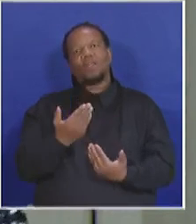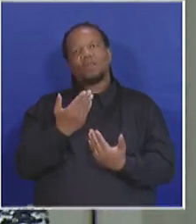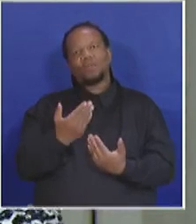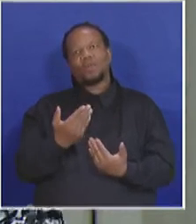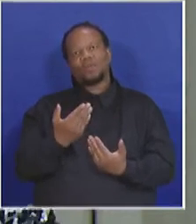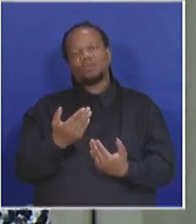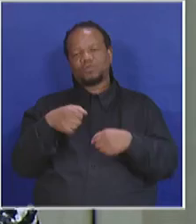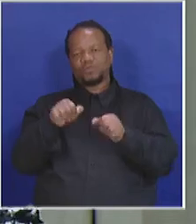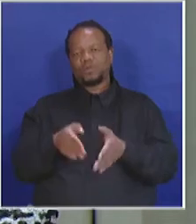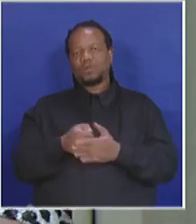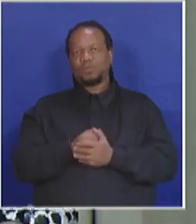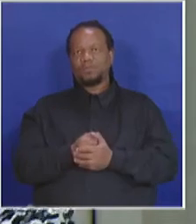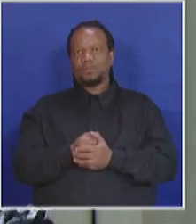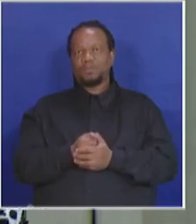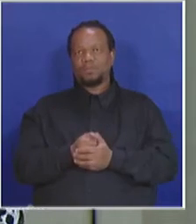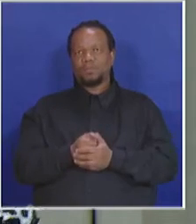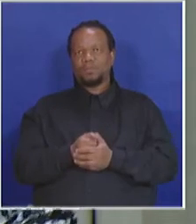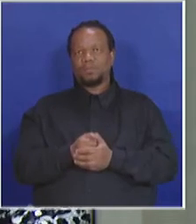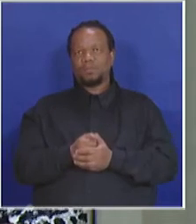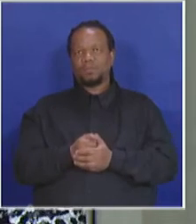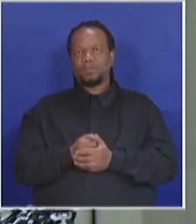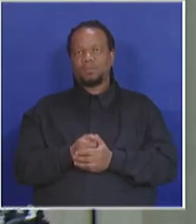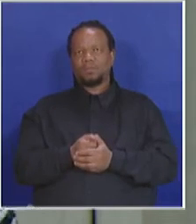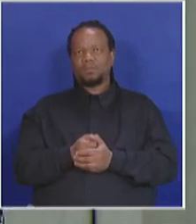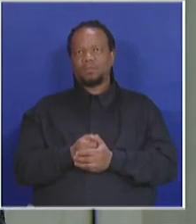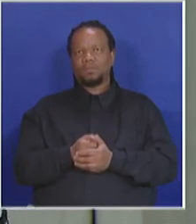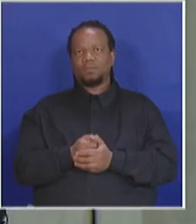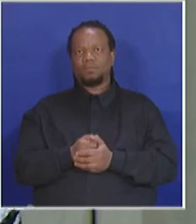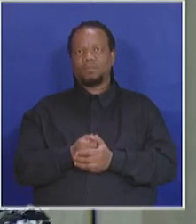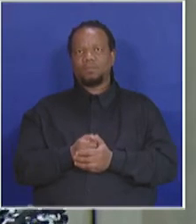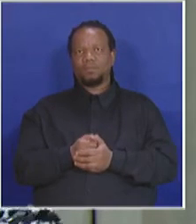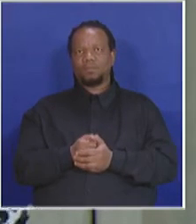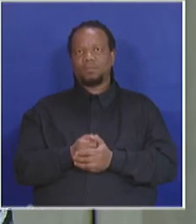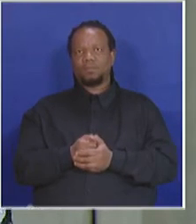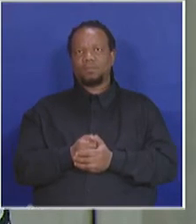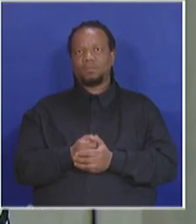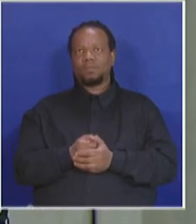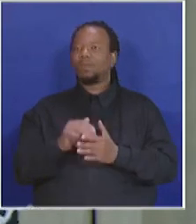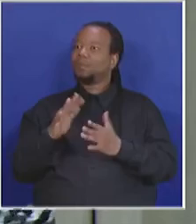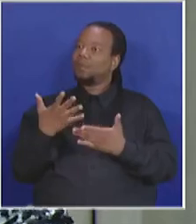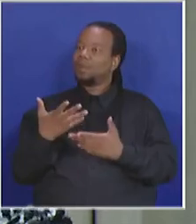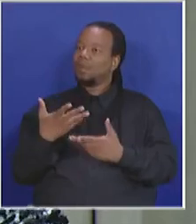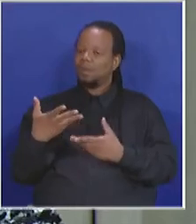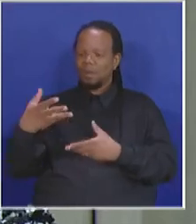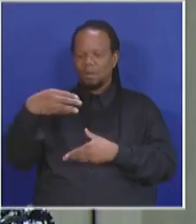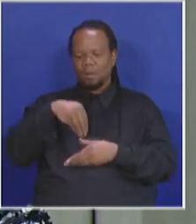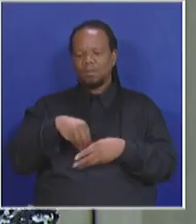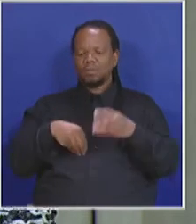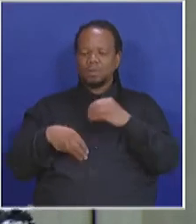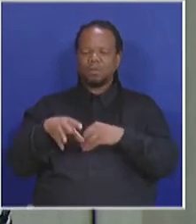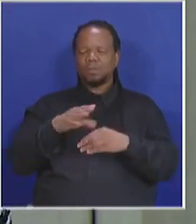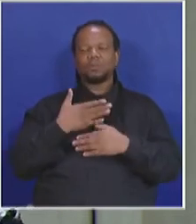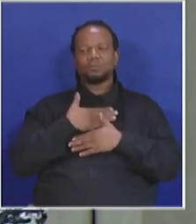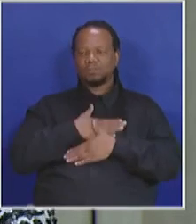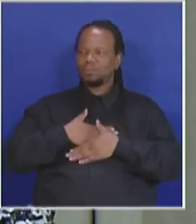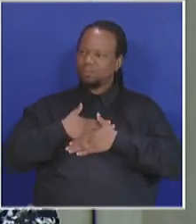Honorable Chairperson. And let me appreciate the inputs that have been made by the honorable members